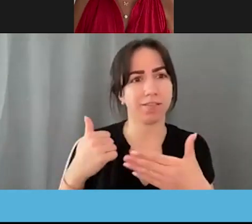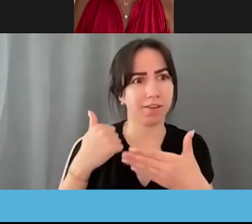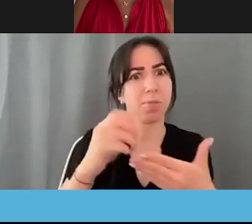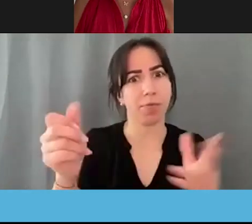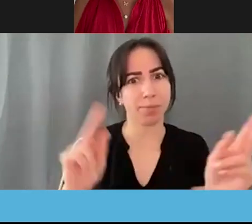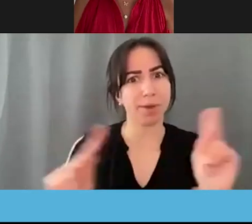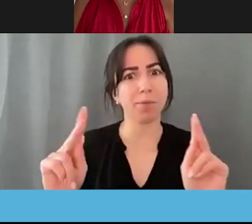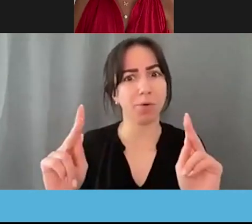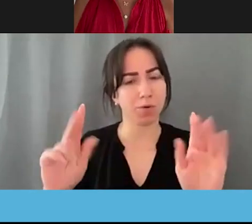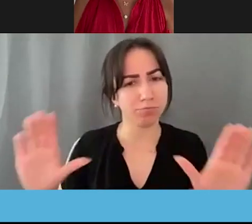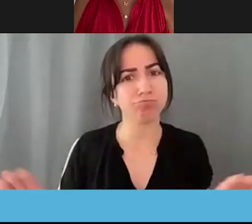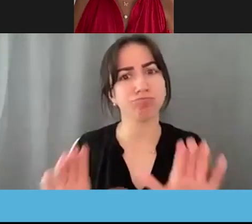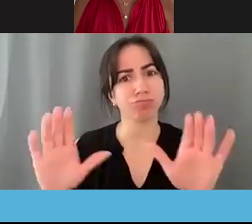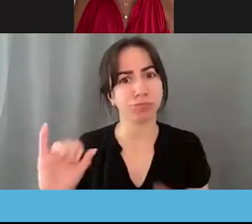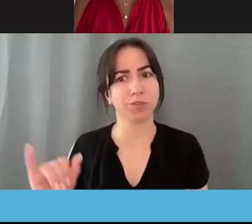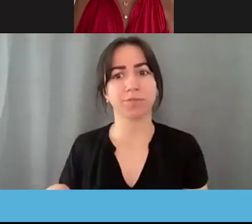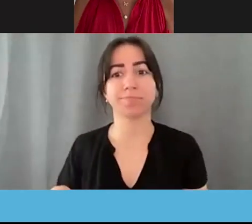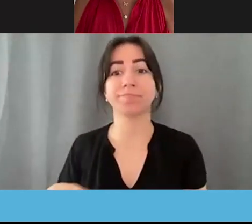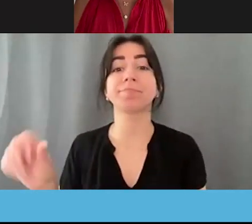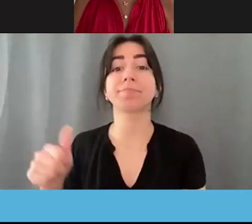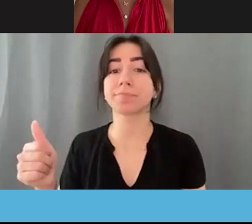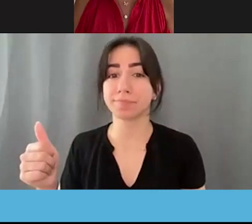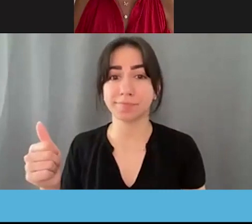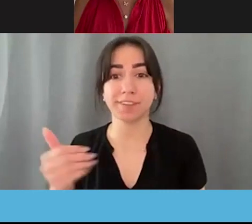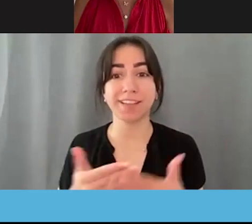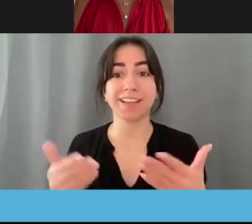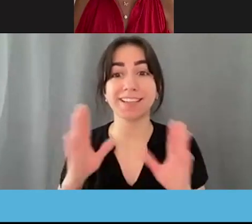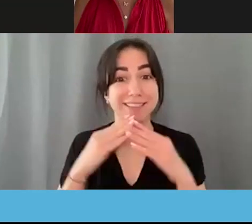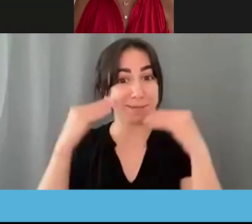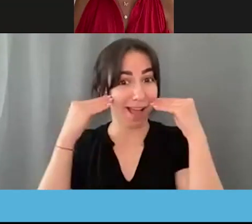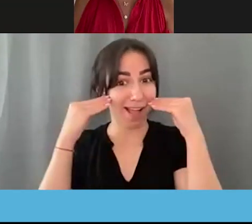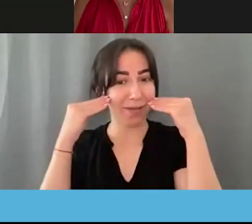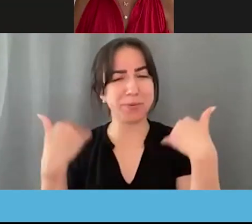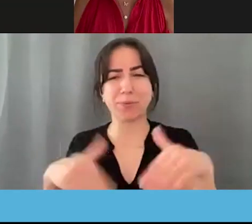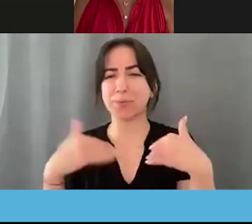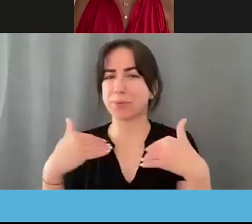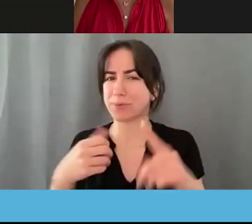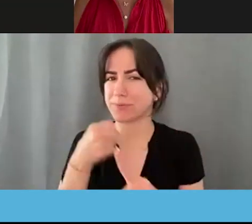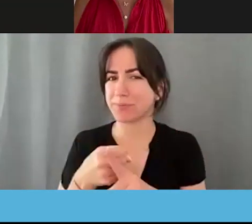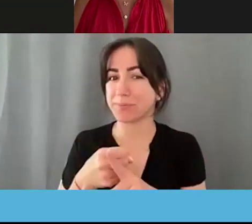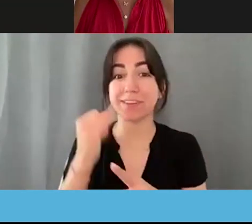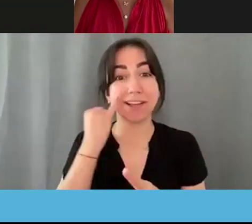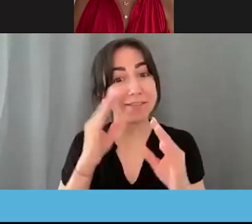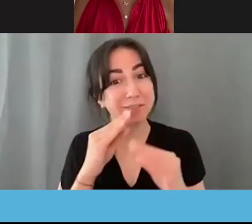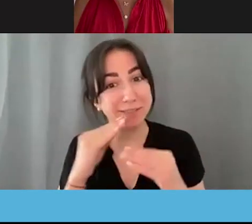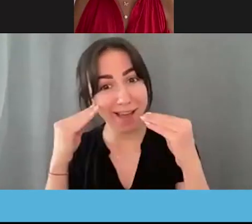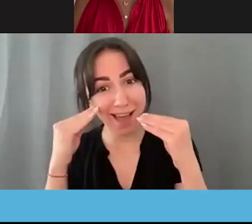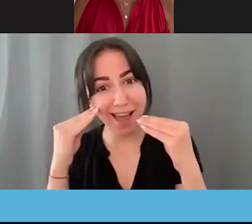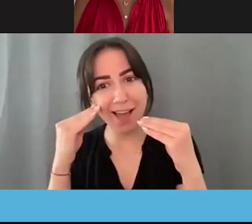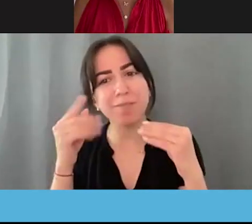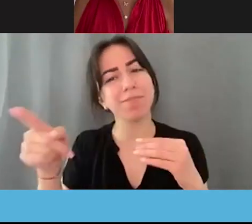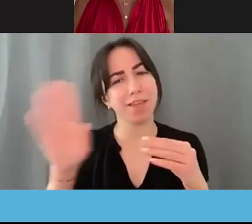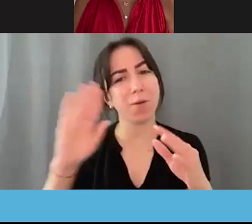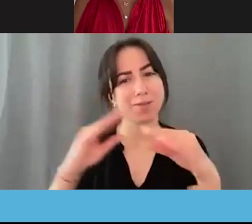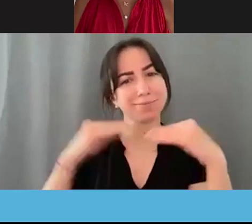people. And the only other thing that I want to say for anyone who's shy, smiles are contagious. And if you smile at someone, they will smile